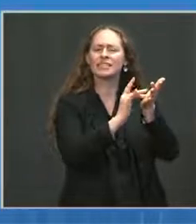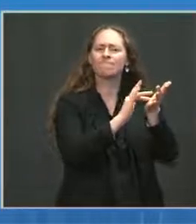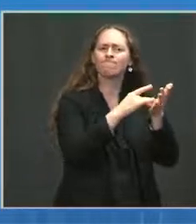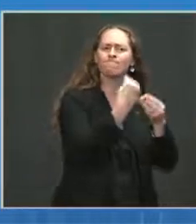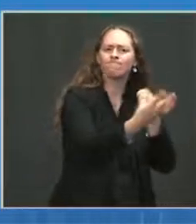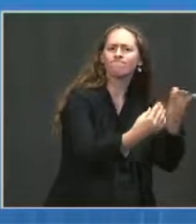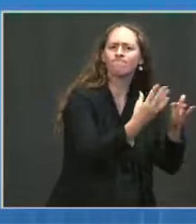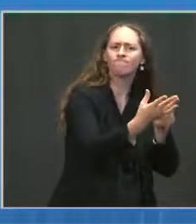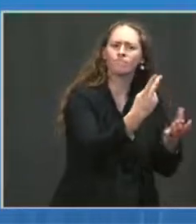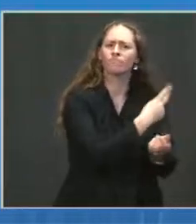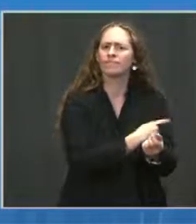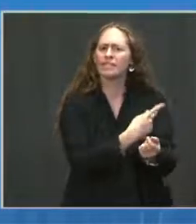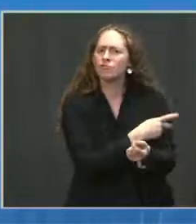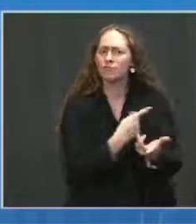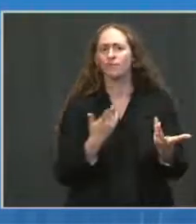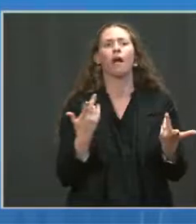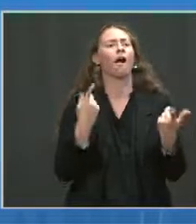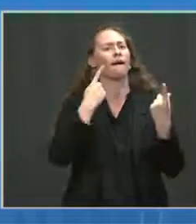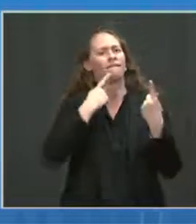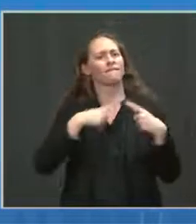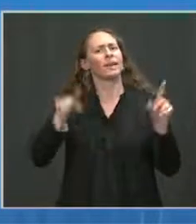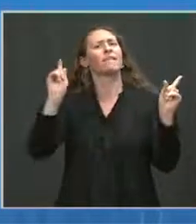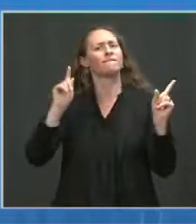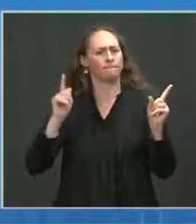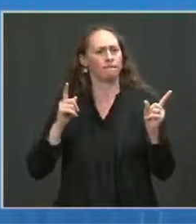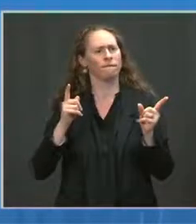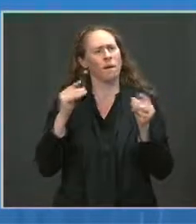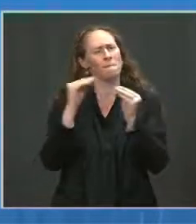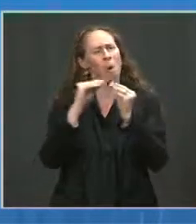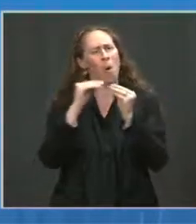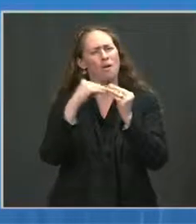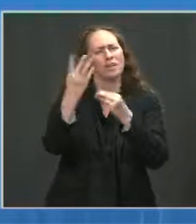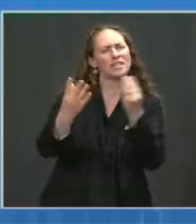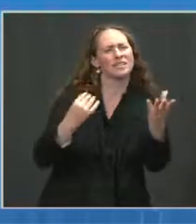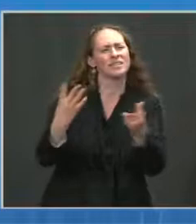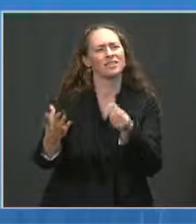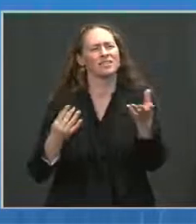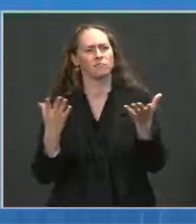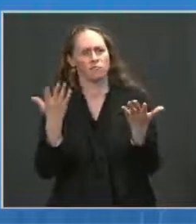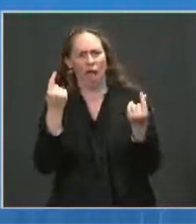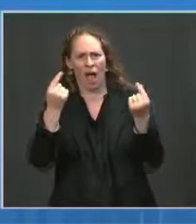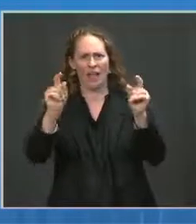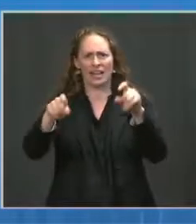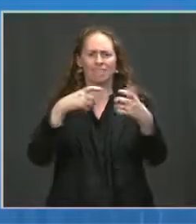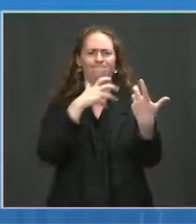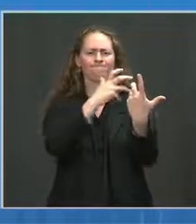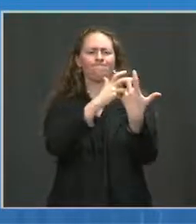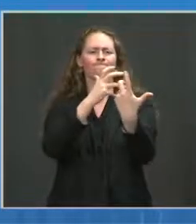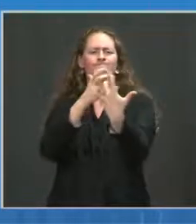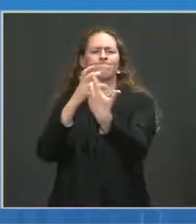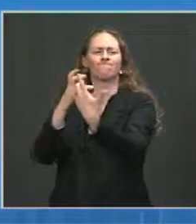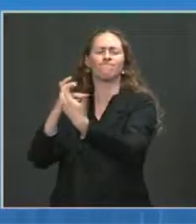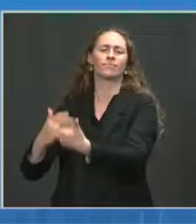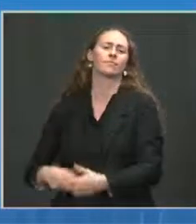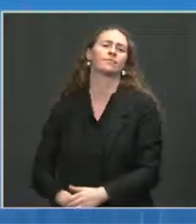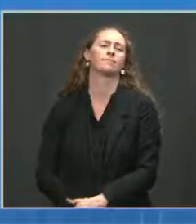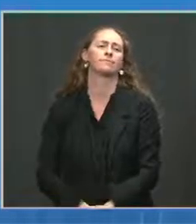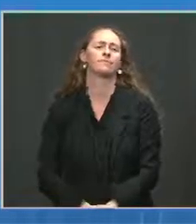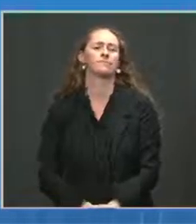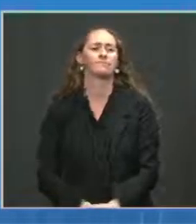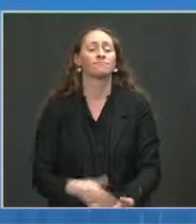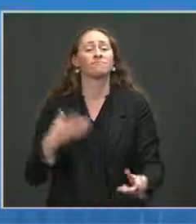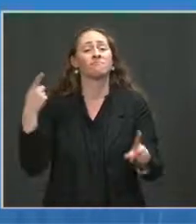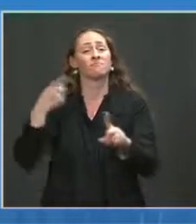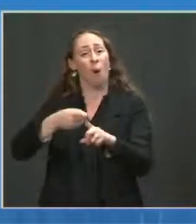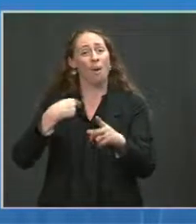effective, and we need to deploy them more and more where they're needed. The bottom line is we're doing everything we can to help